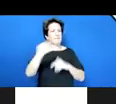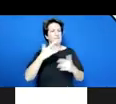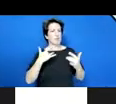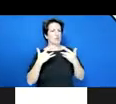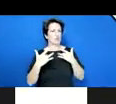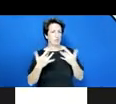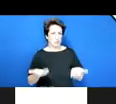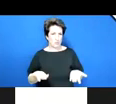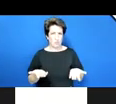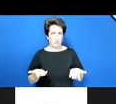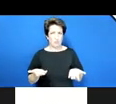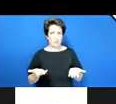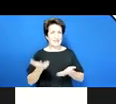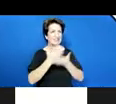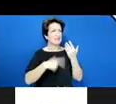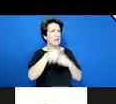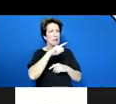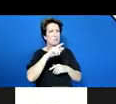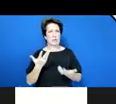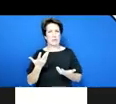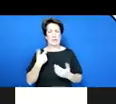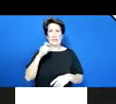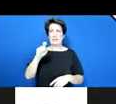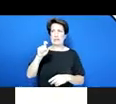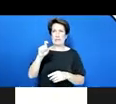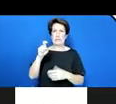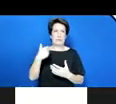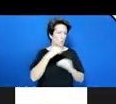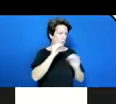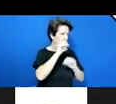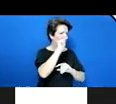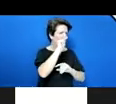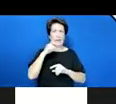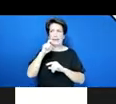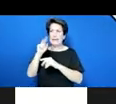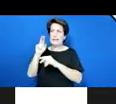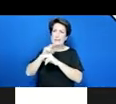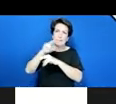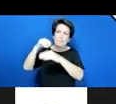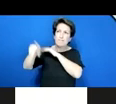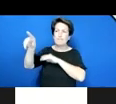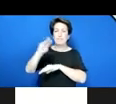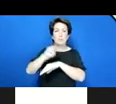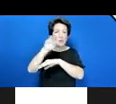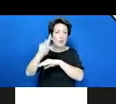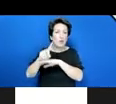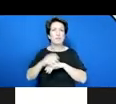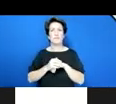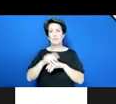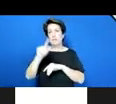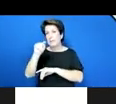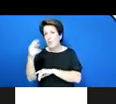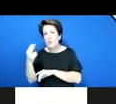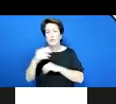people who rely on access to washrooms in certain businesses, whether that be a McDonald's or a Tim Hortons, for example,